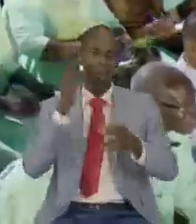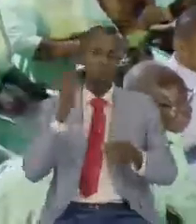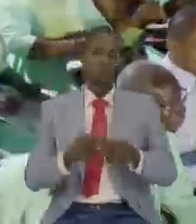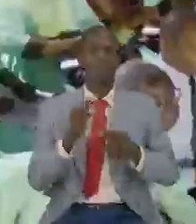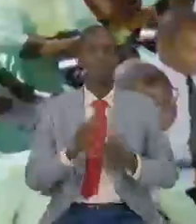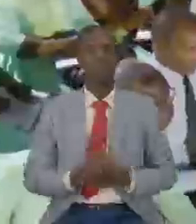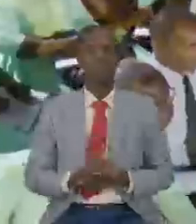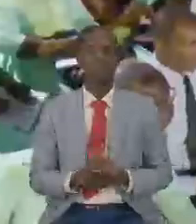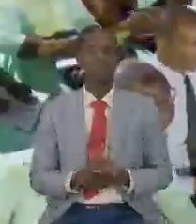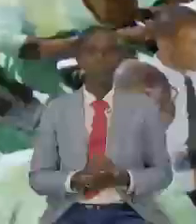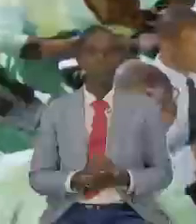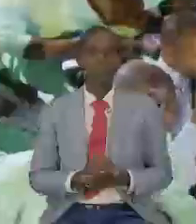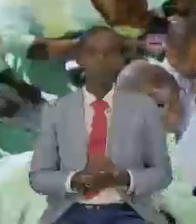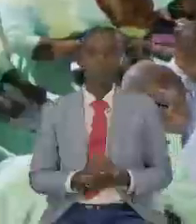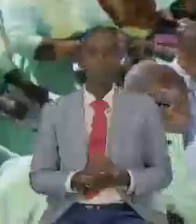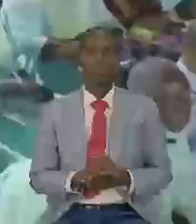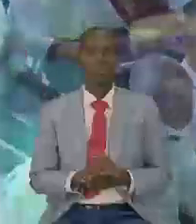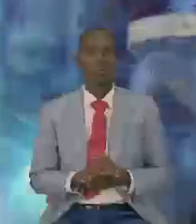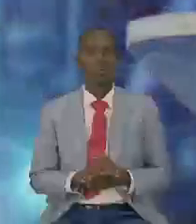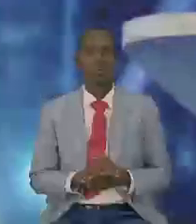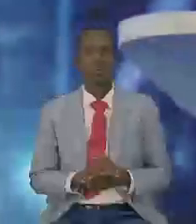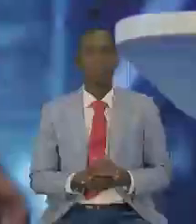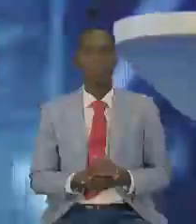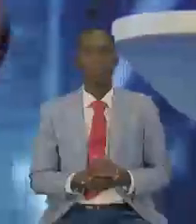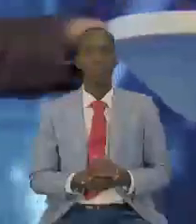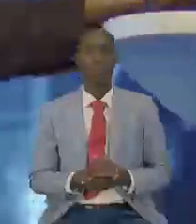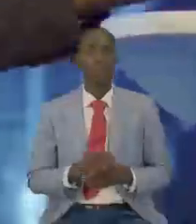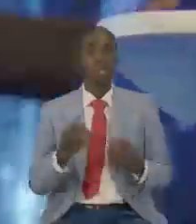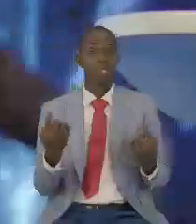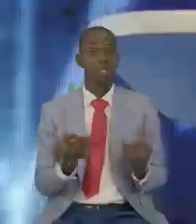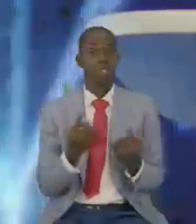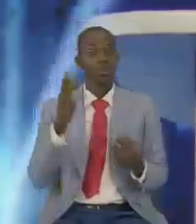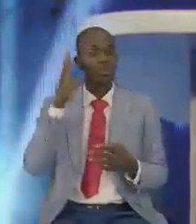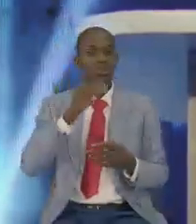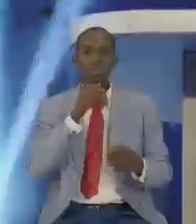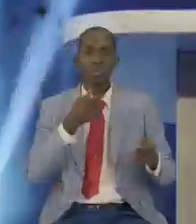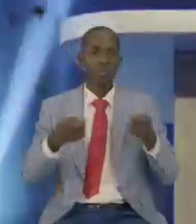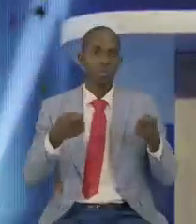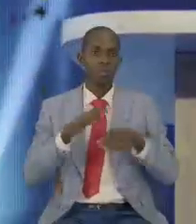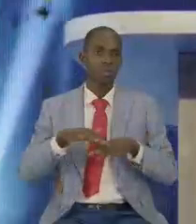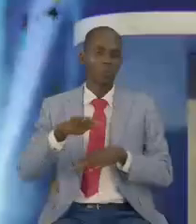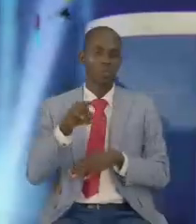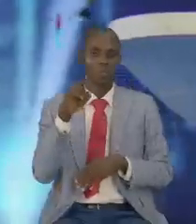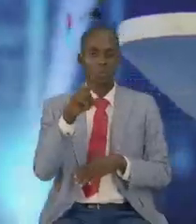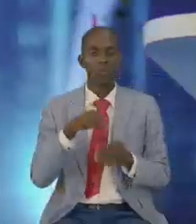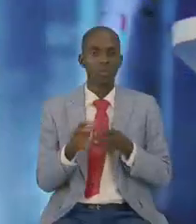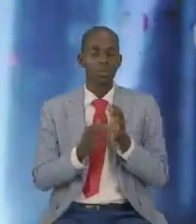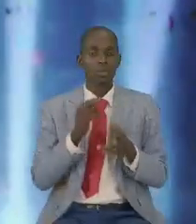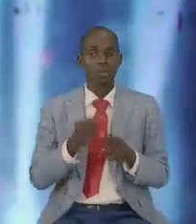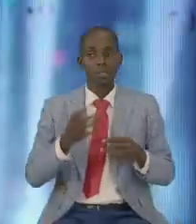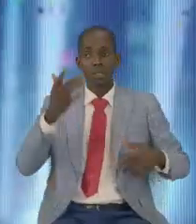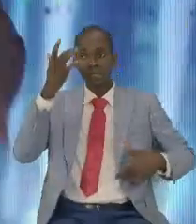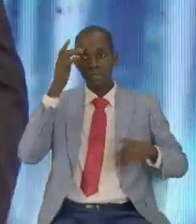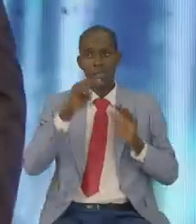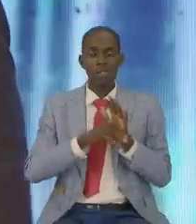Sin will not reign over you. Sickness will not reign over you.